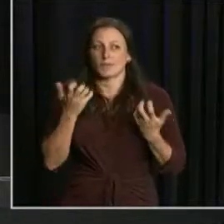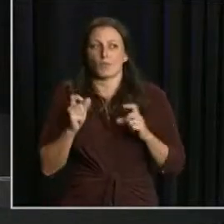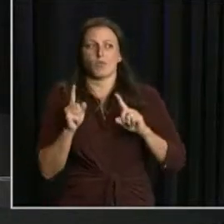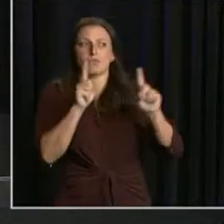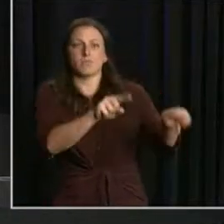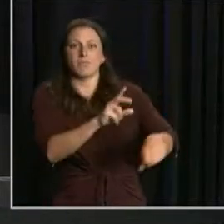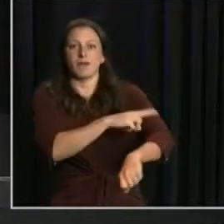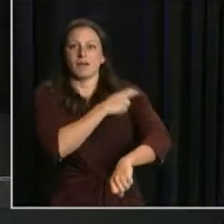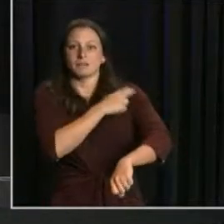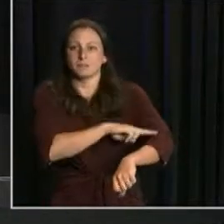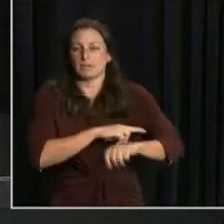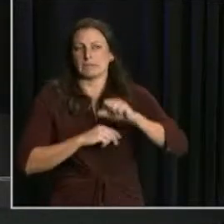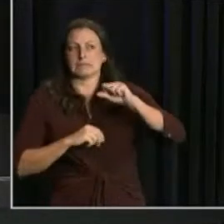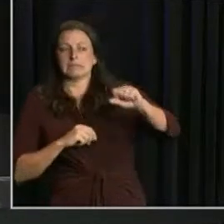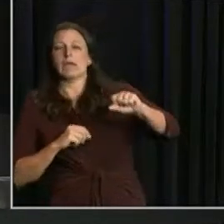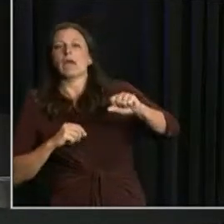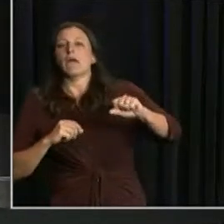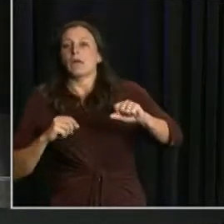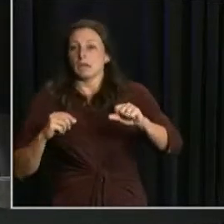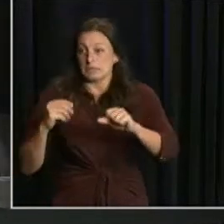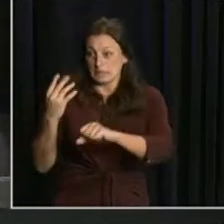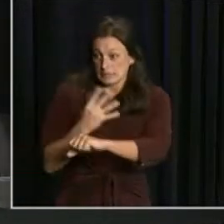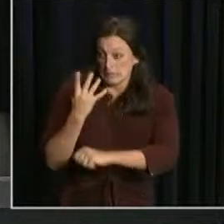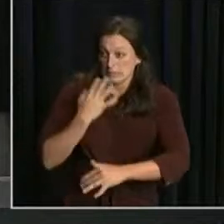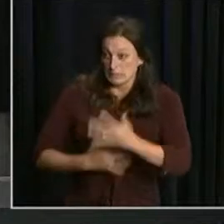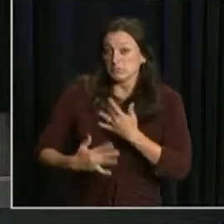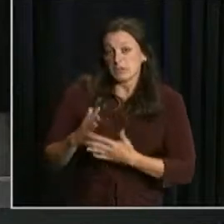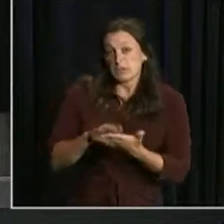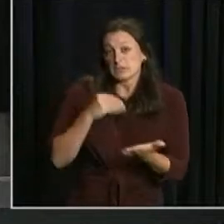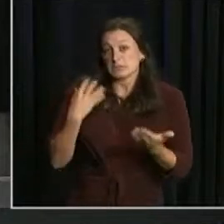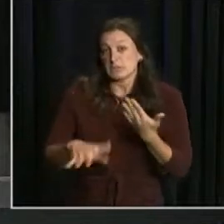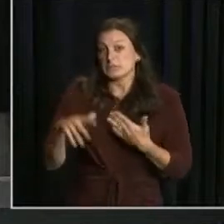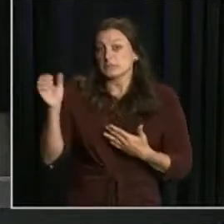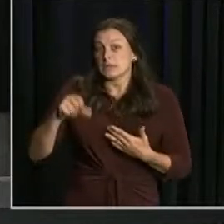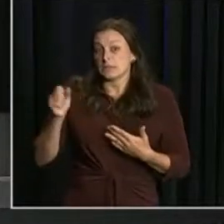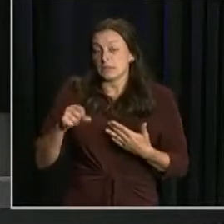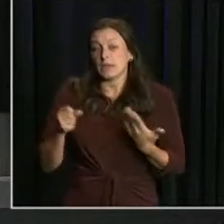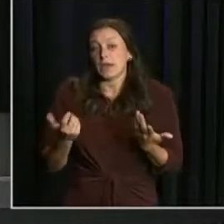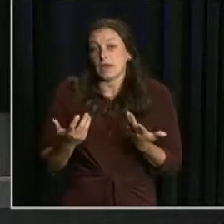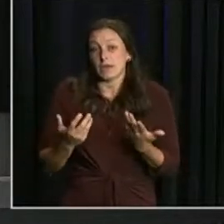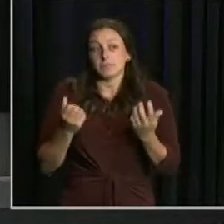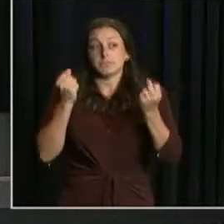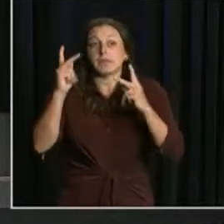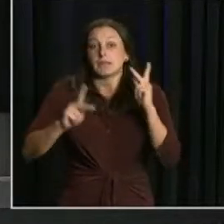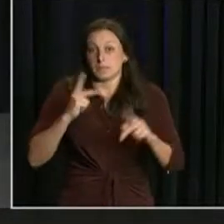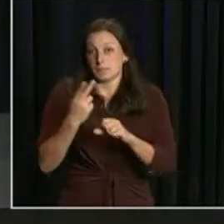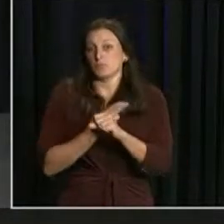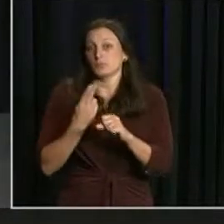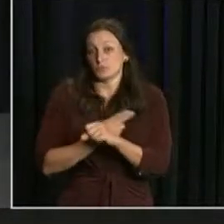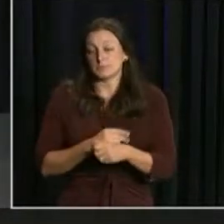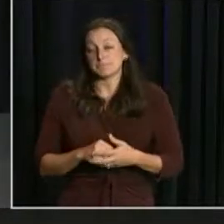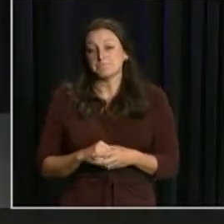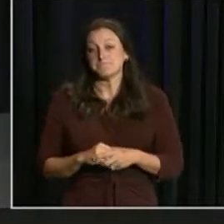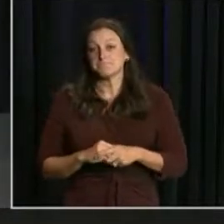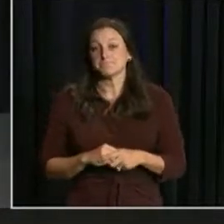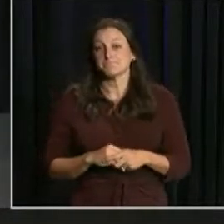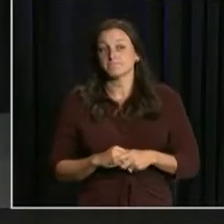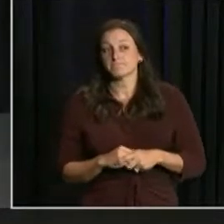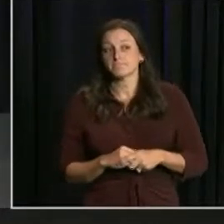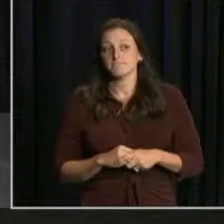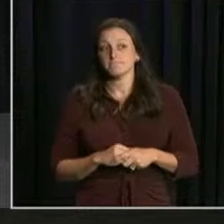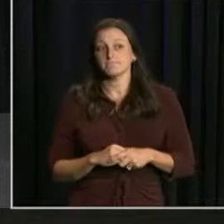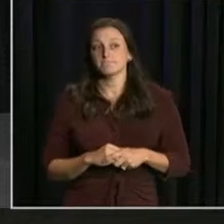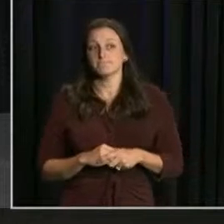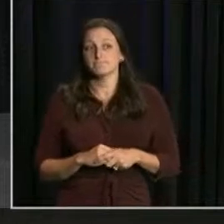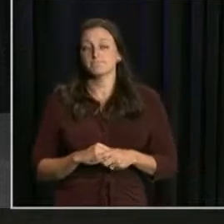hospital. So it's expensive, and it's being used a lot, though. Dr. Kurian,